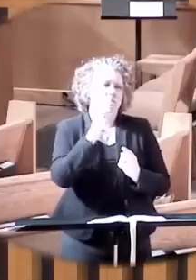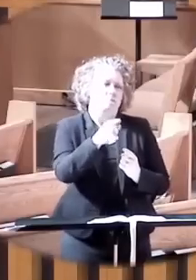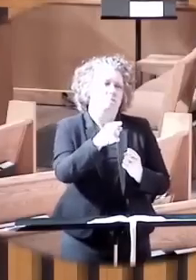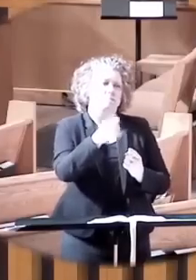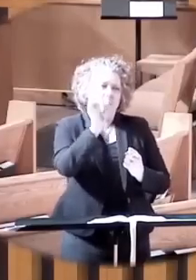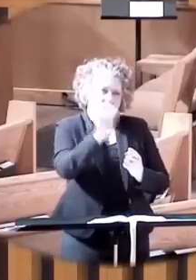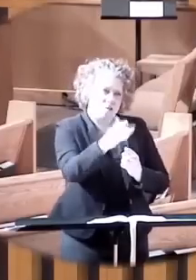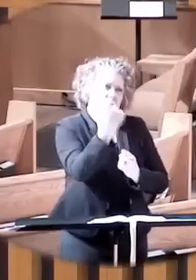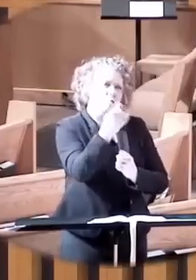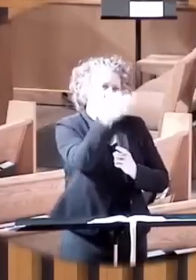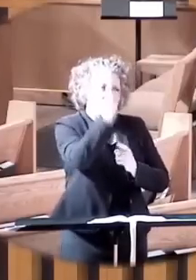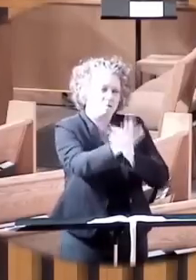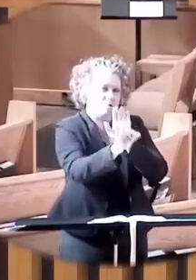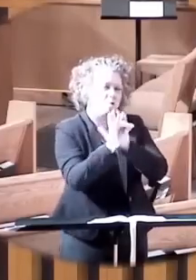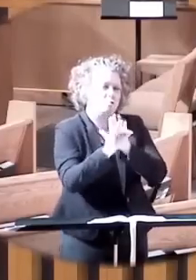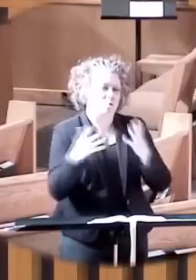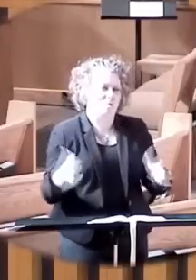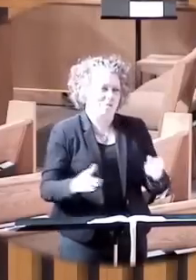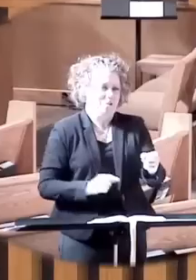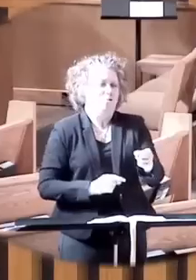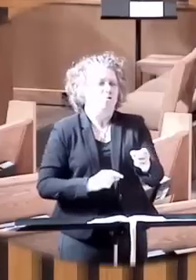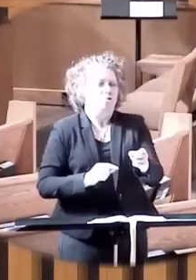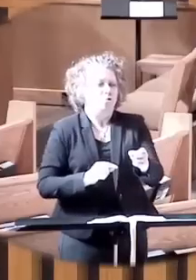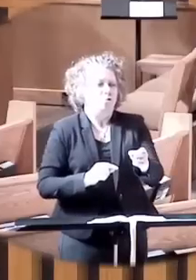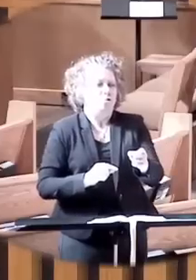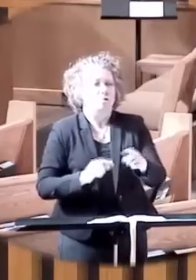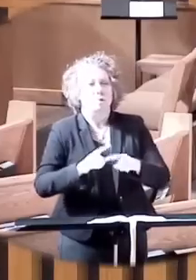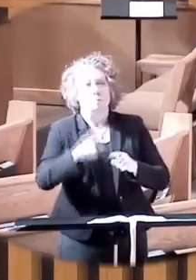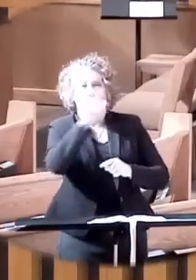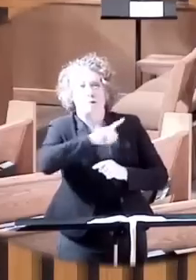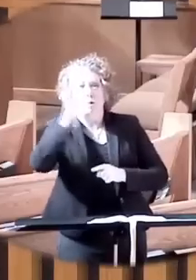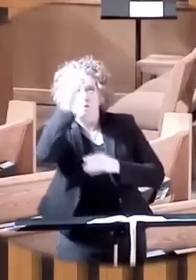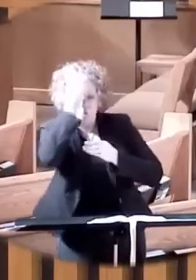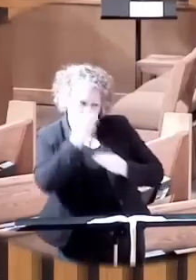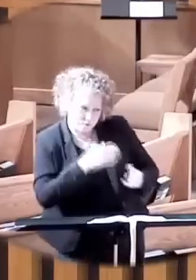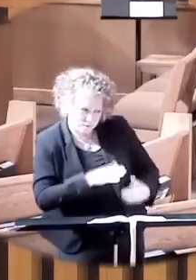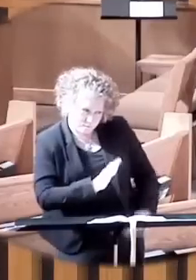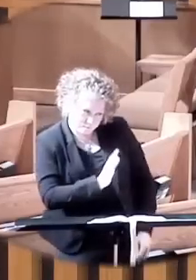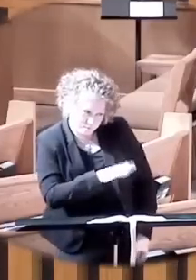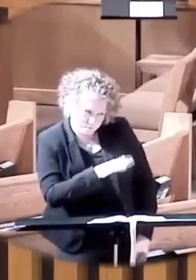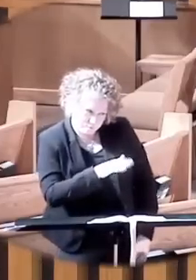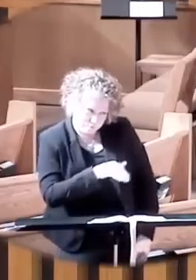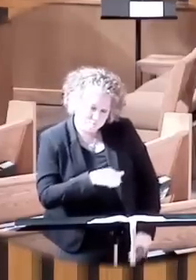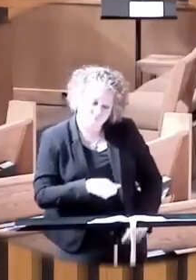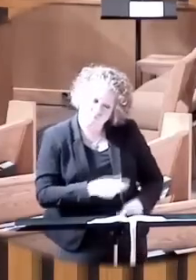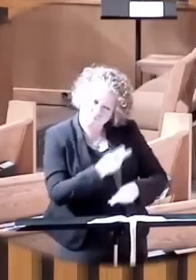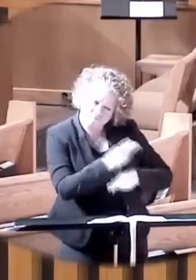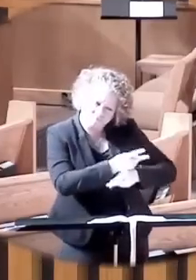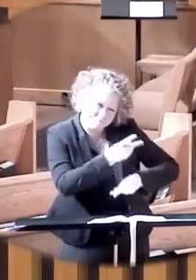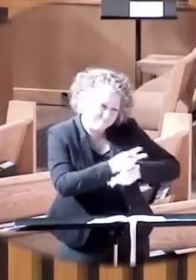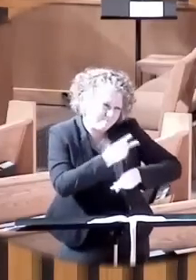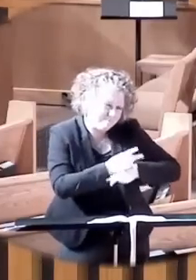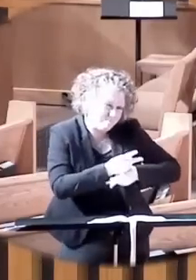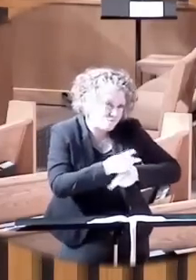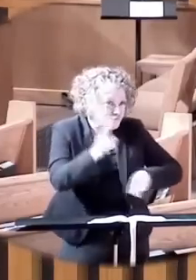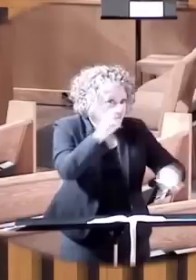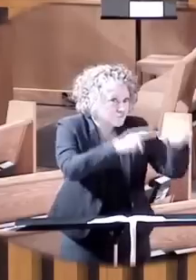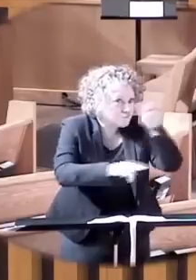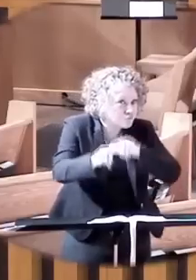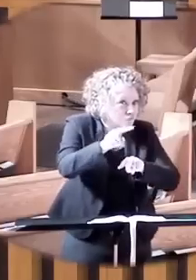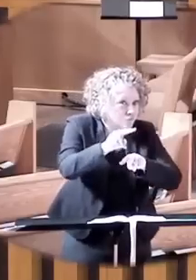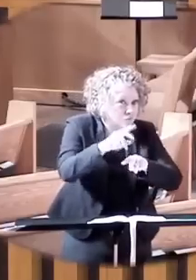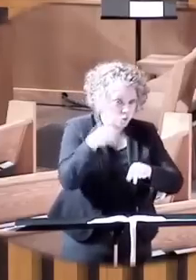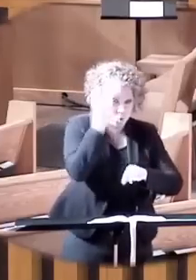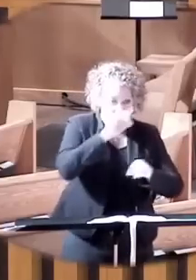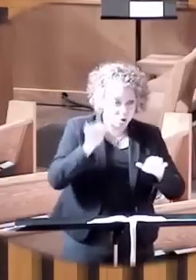me." But the Lord said to Samuel, "Do not judge from his appearance or from his